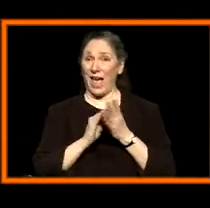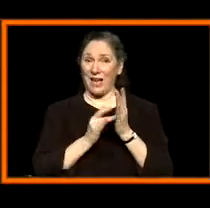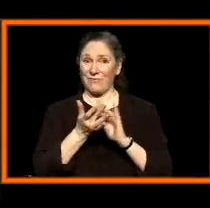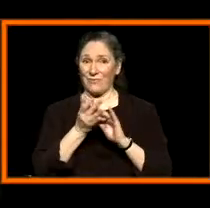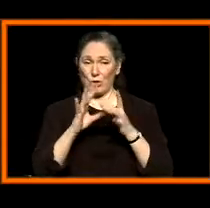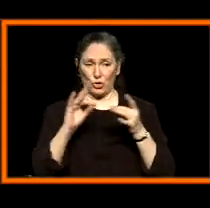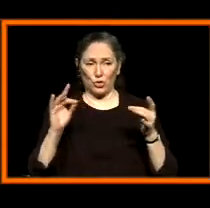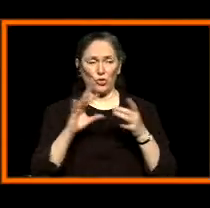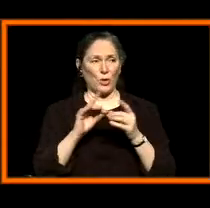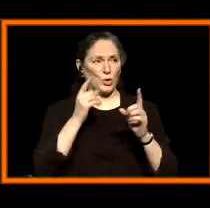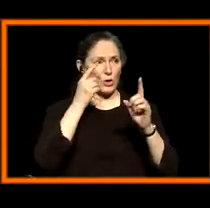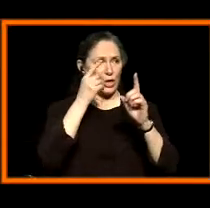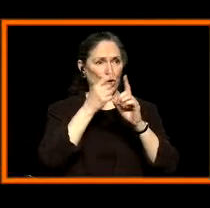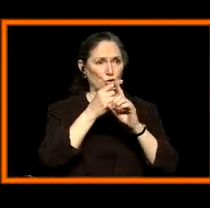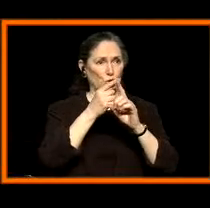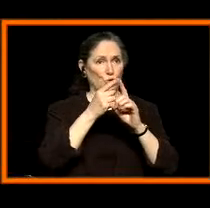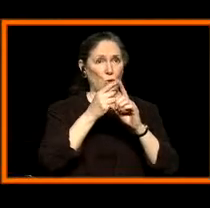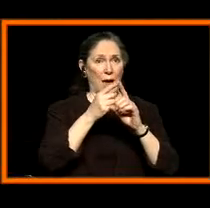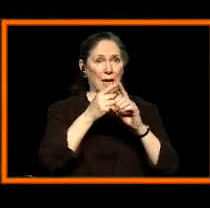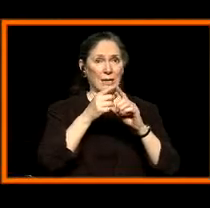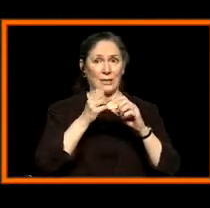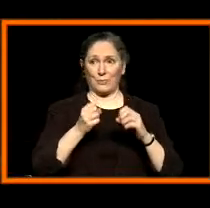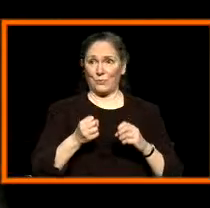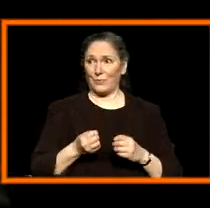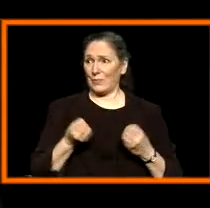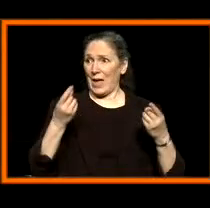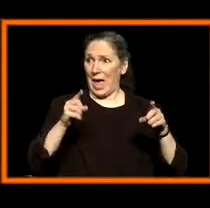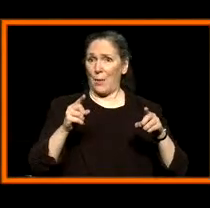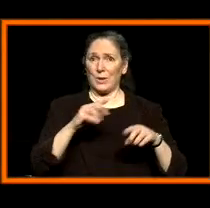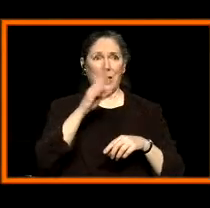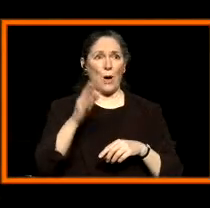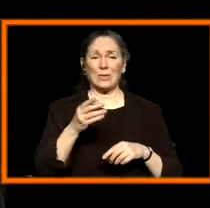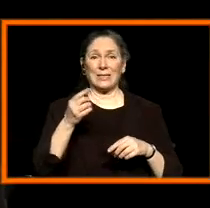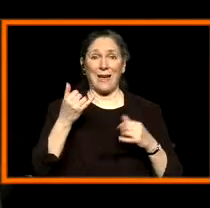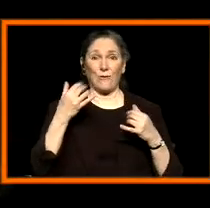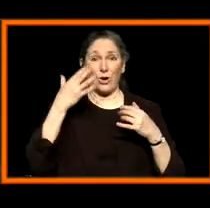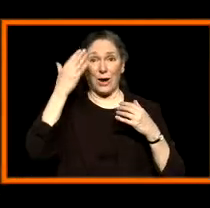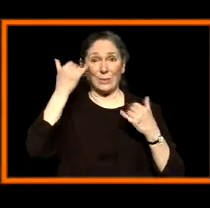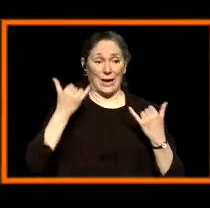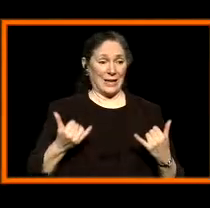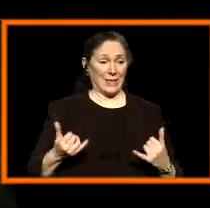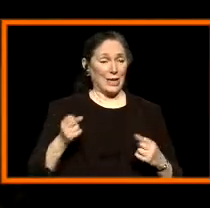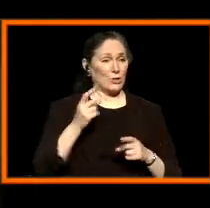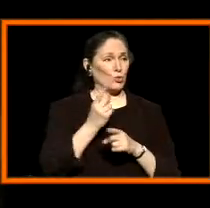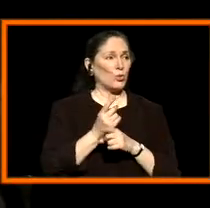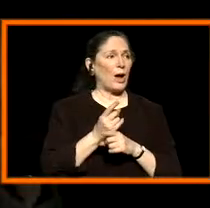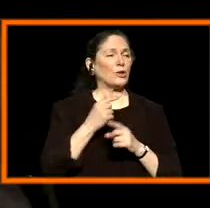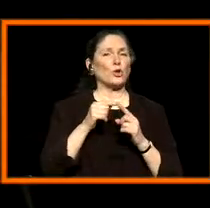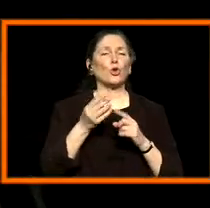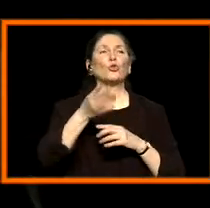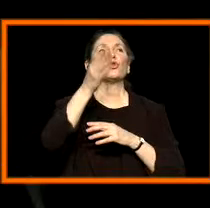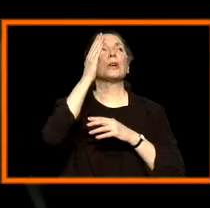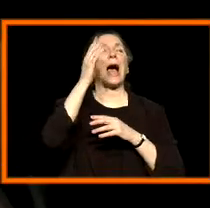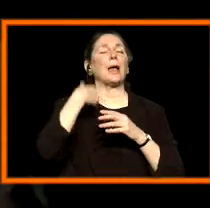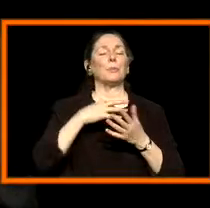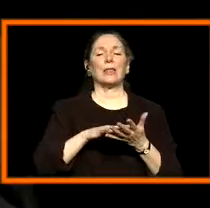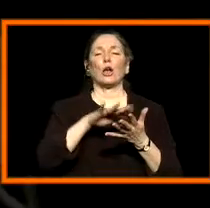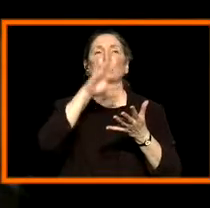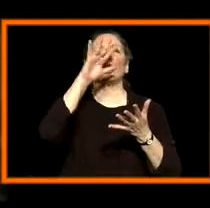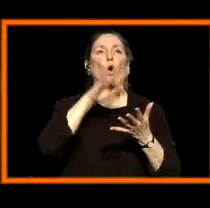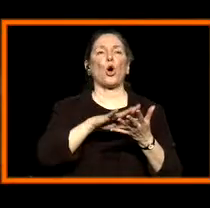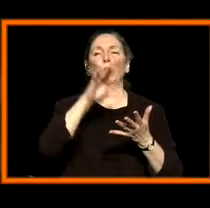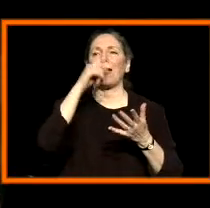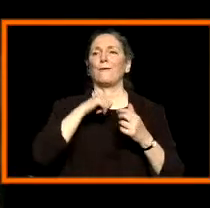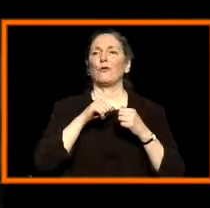a direct manifestation because I was never expecting this, right? So to God be the glory